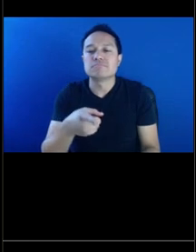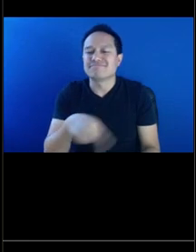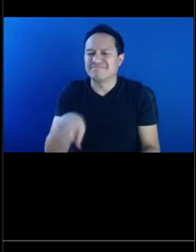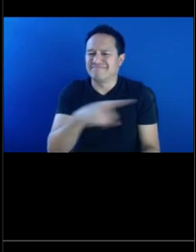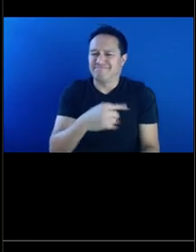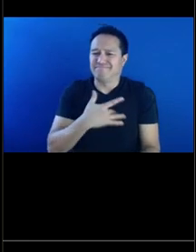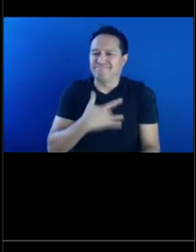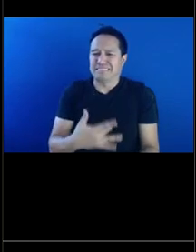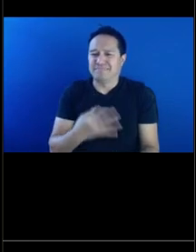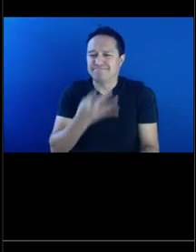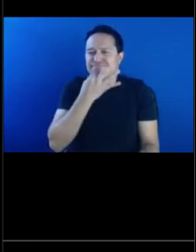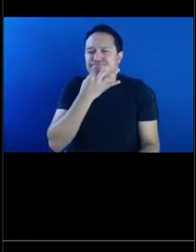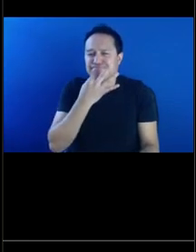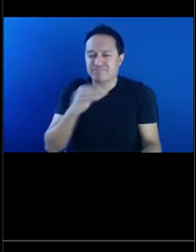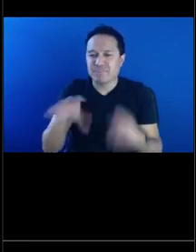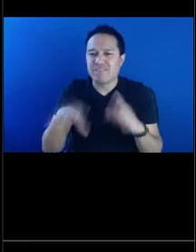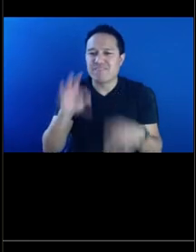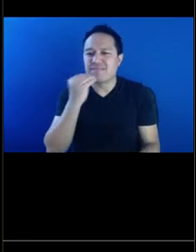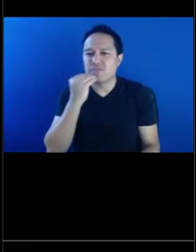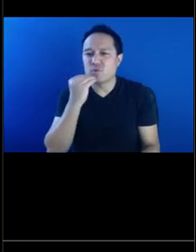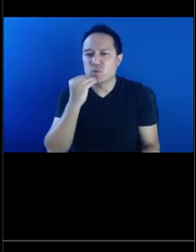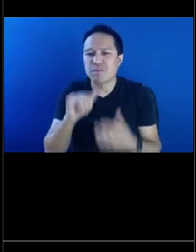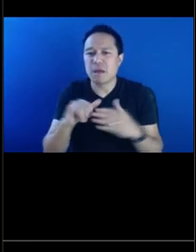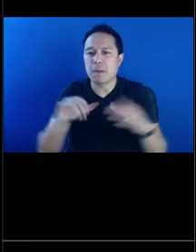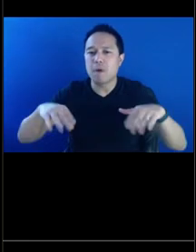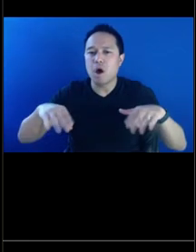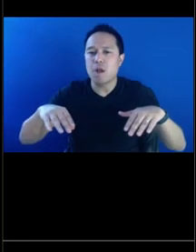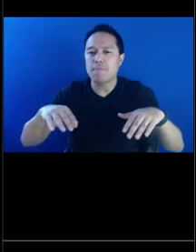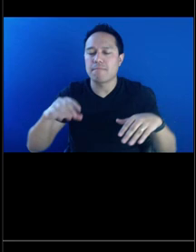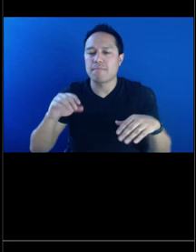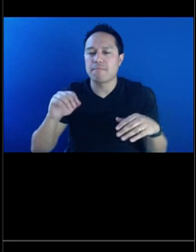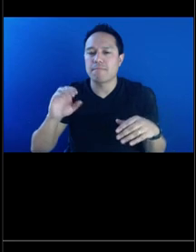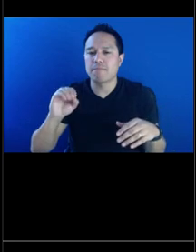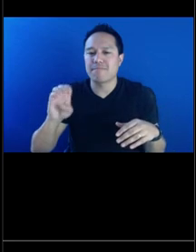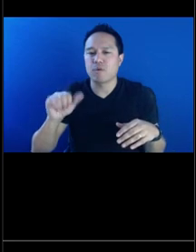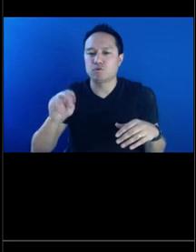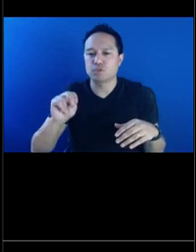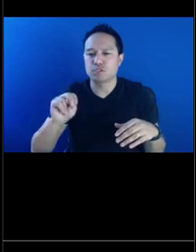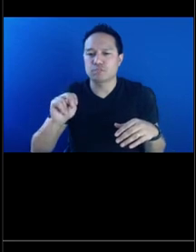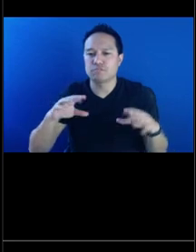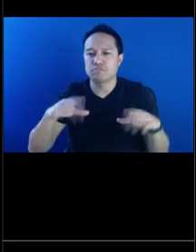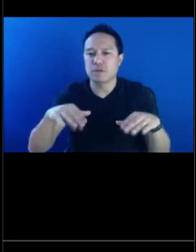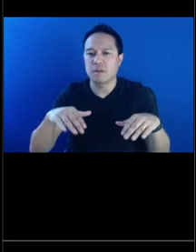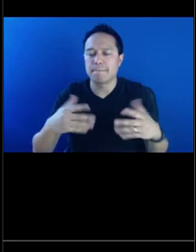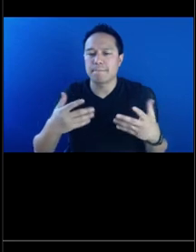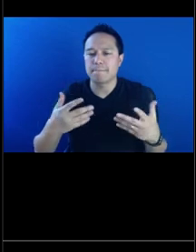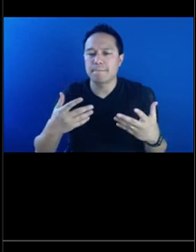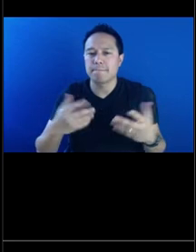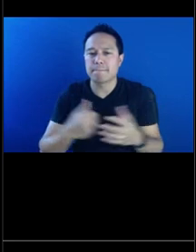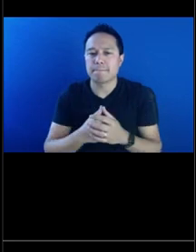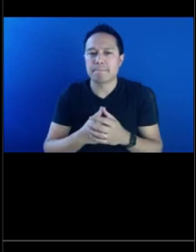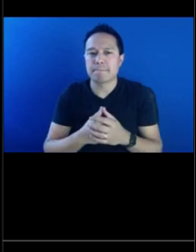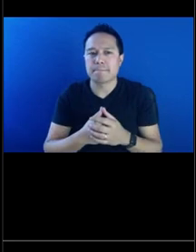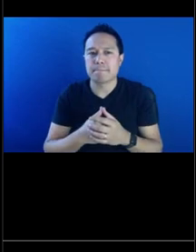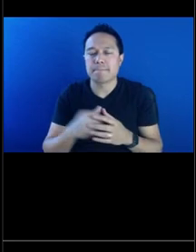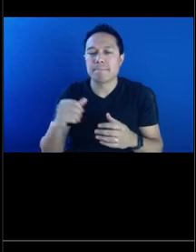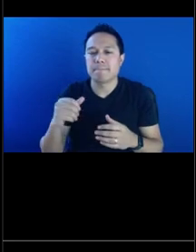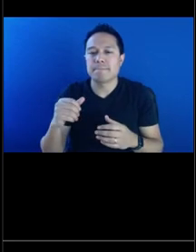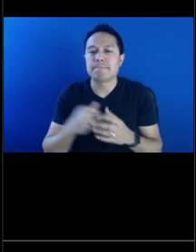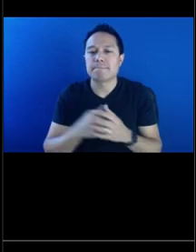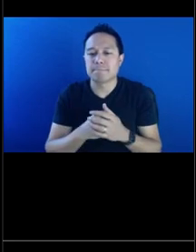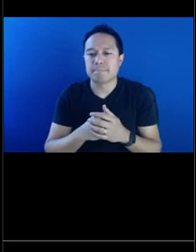the bottom of the ocean or at the bottom of the seafloor. We call that benthic foraging.